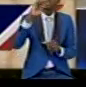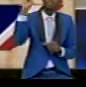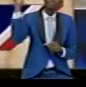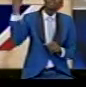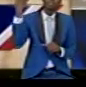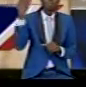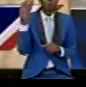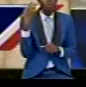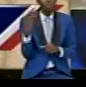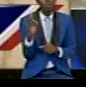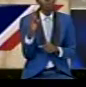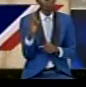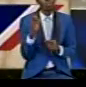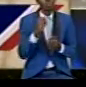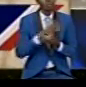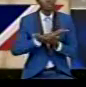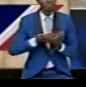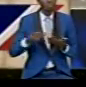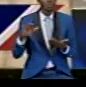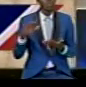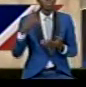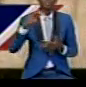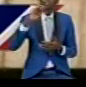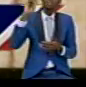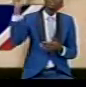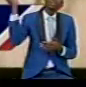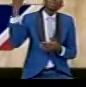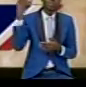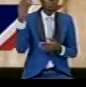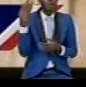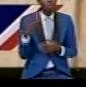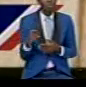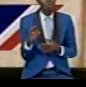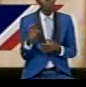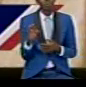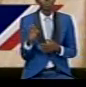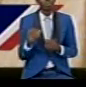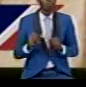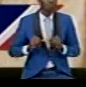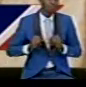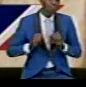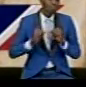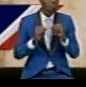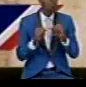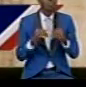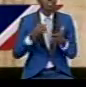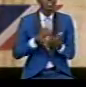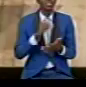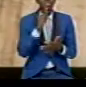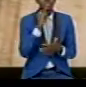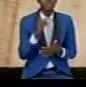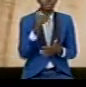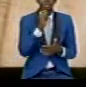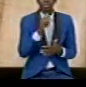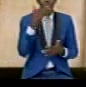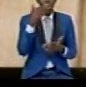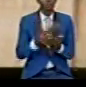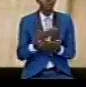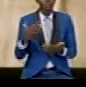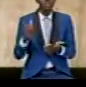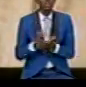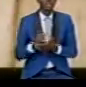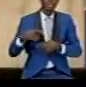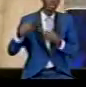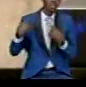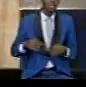grace of sanctification, the grace of for steadfastness. It is a good thing that the heart